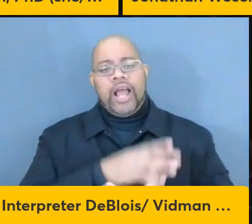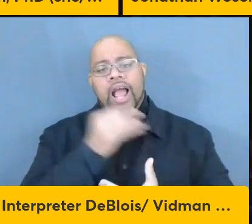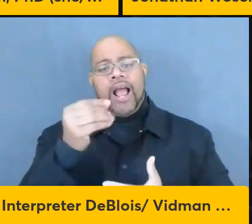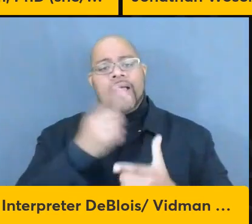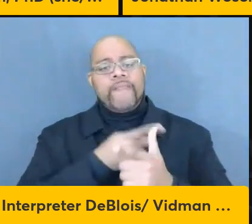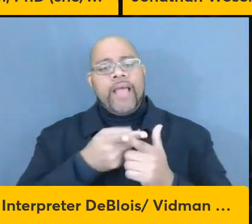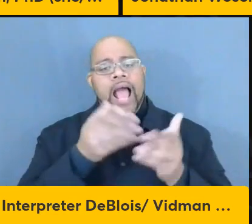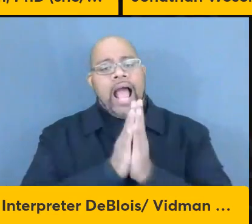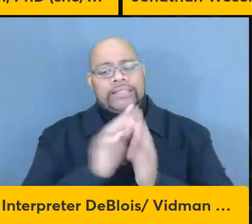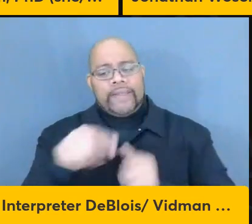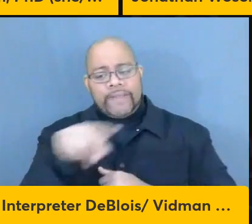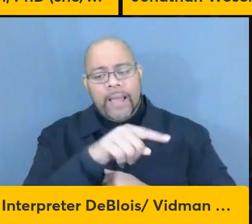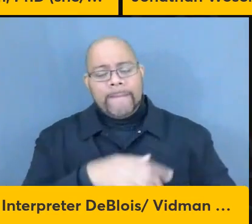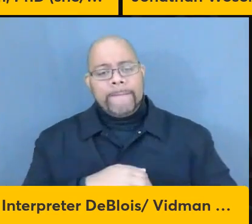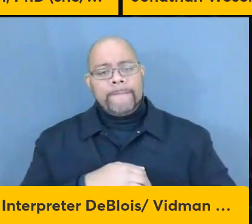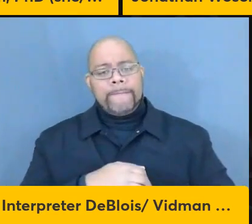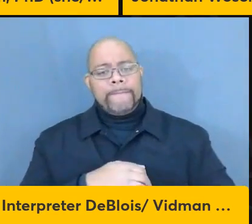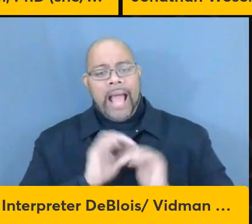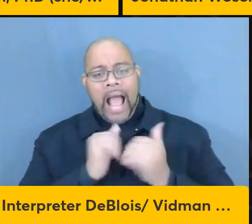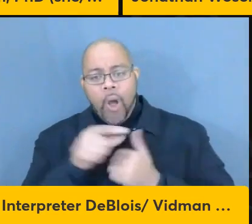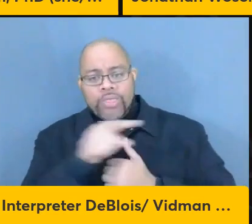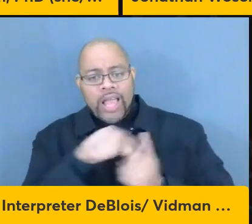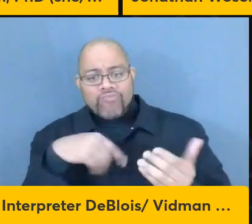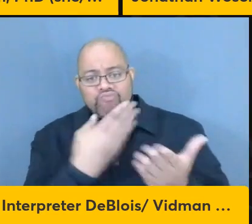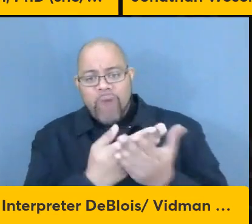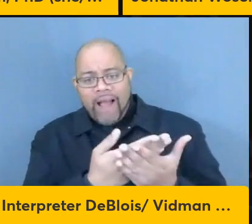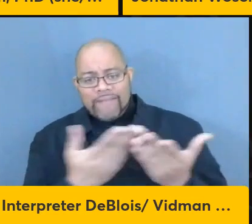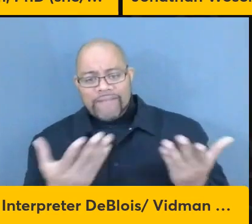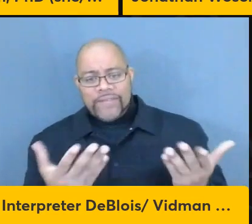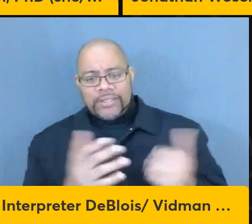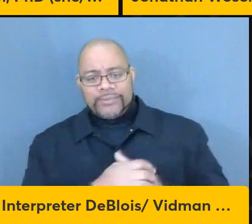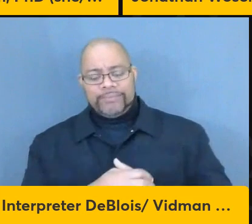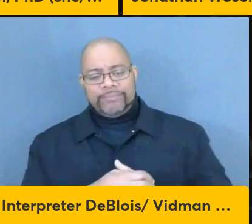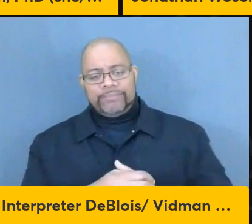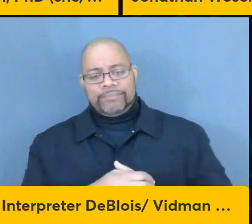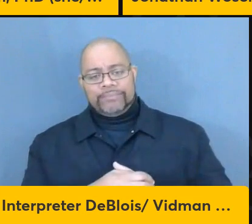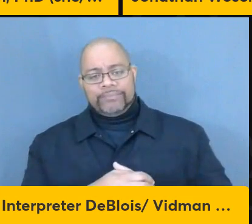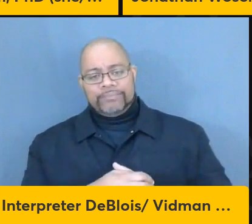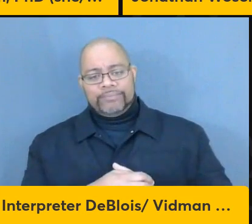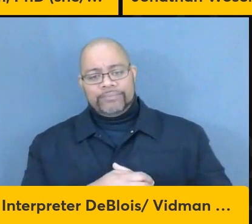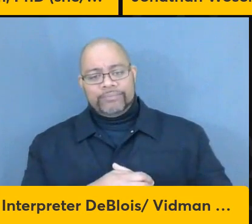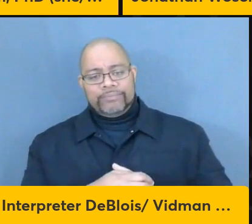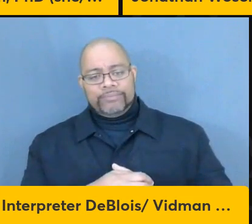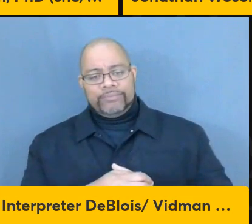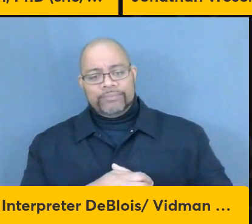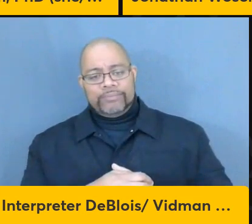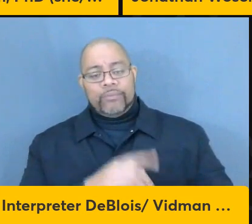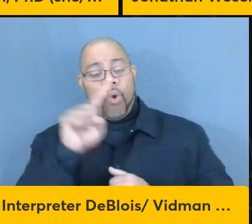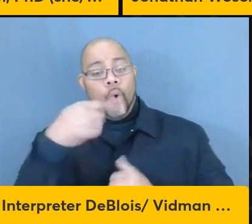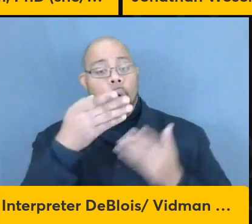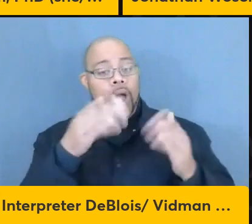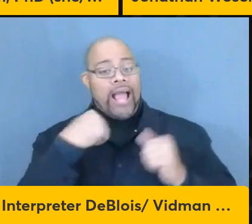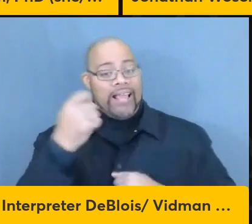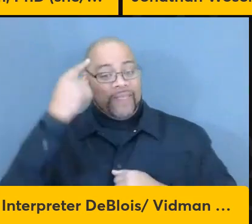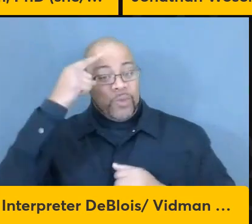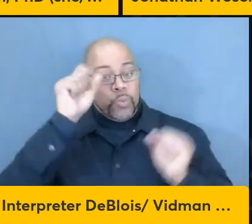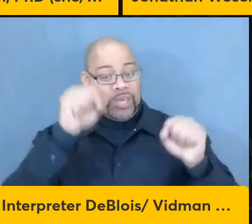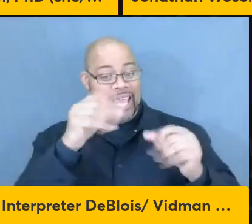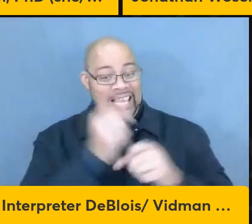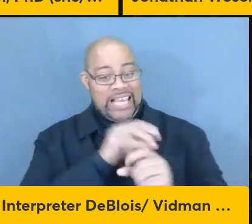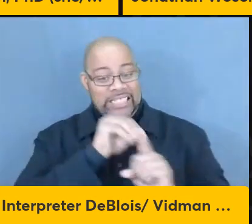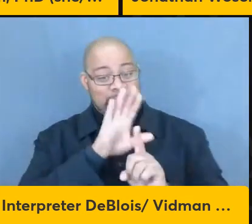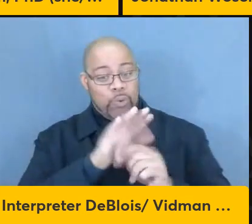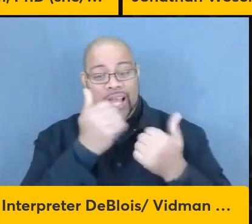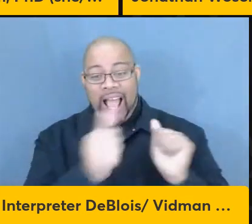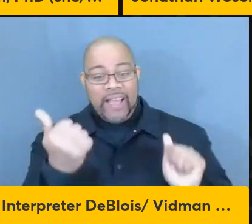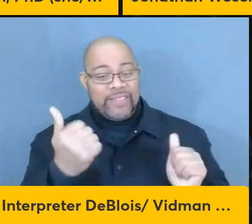then ask them, how they got to where they have. The only way I think you can get exposed to